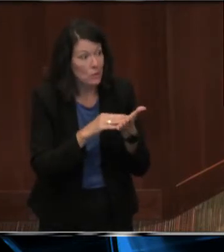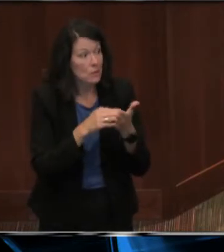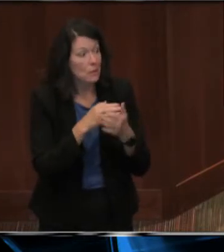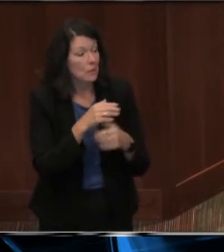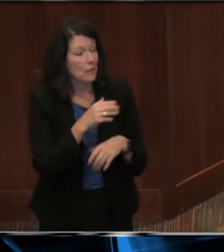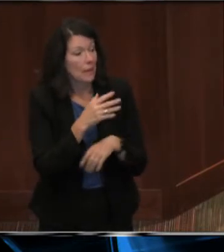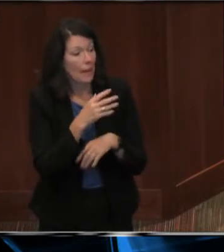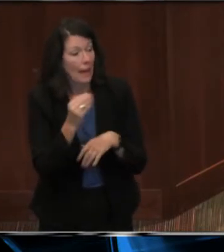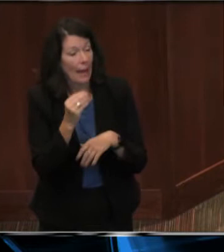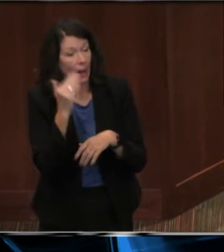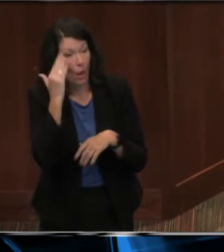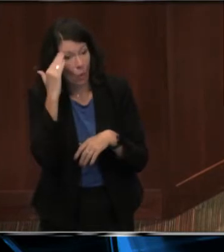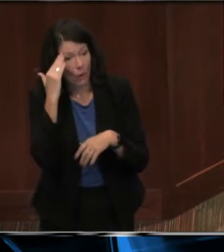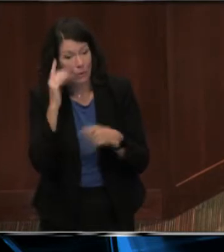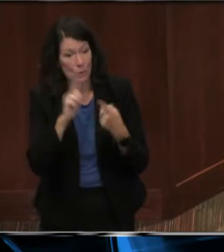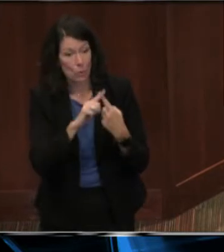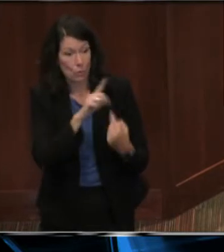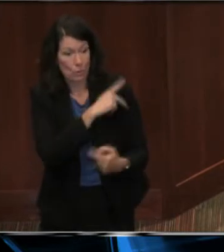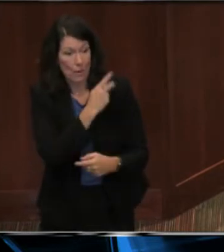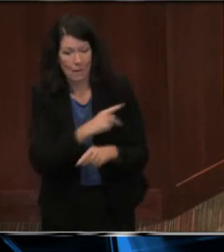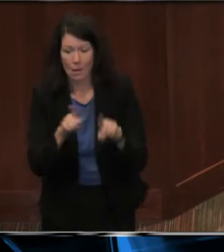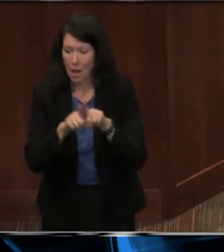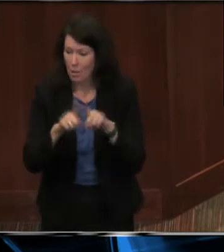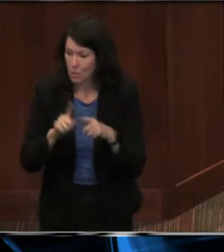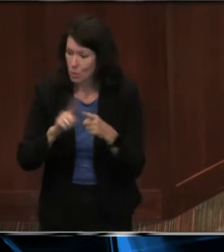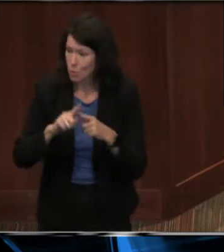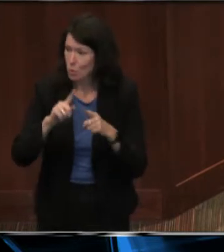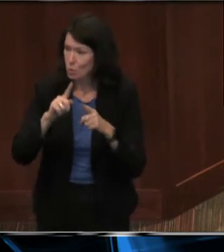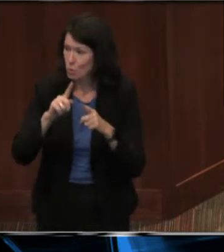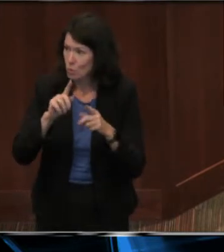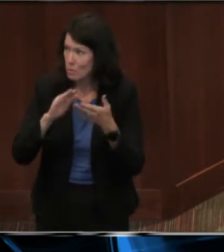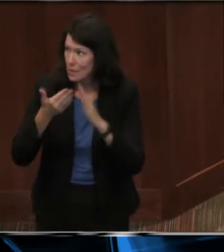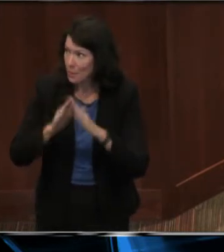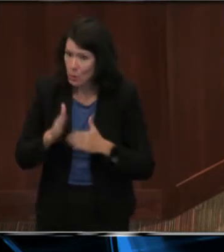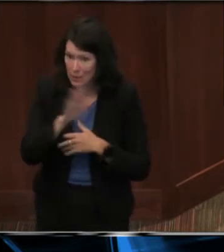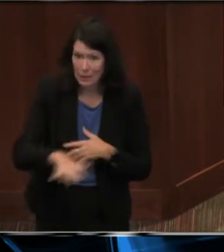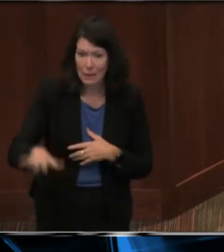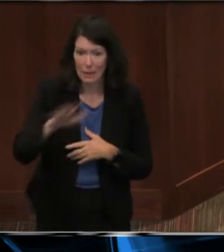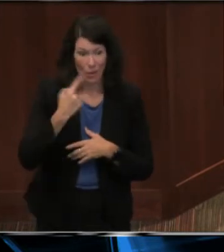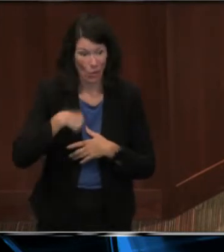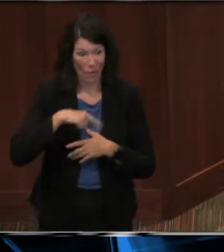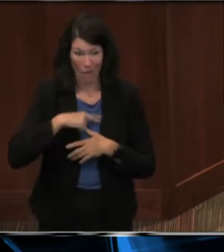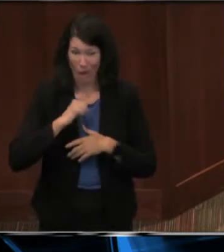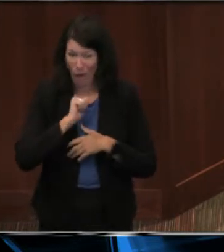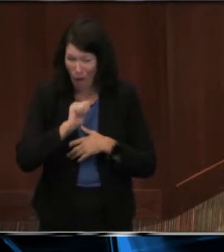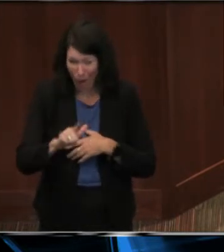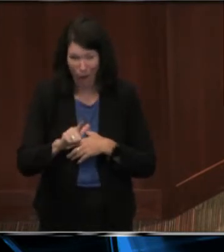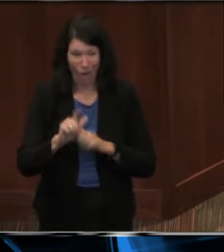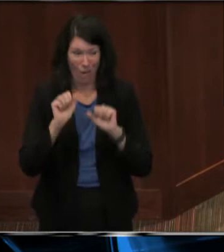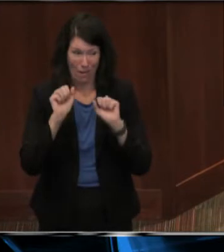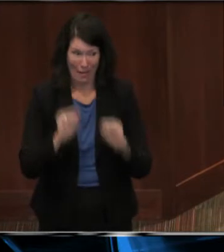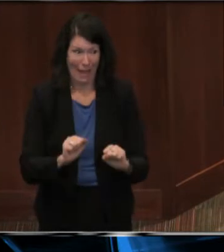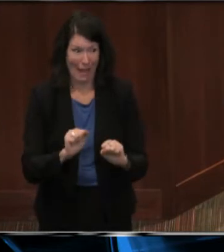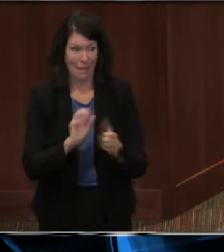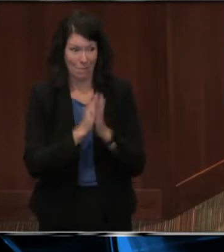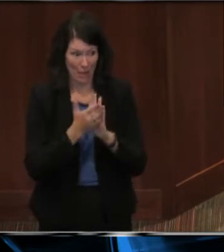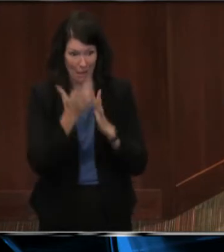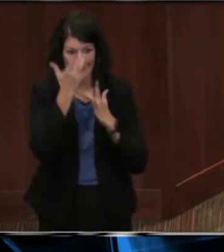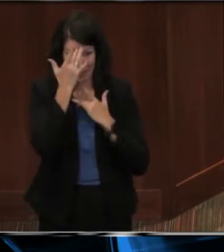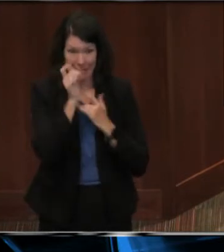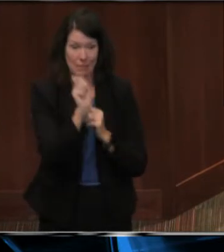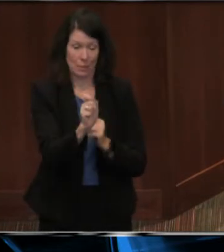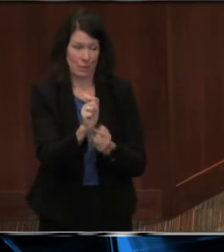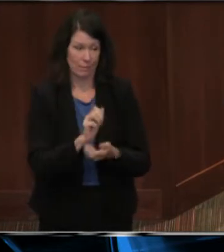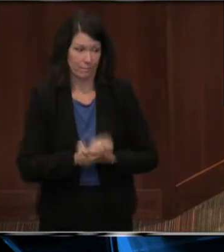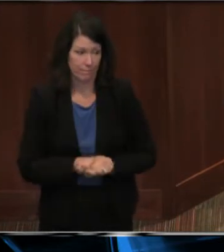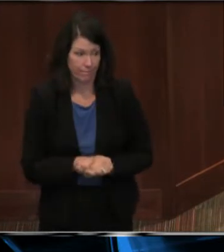and awareness, but also to our public that this is something that we all have some skin in the game in the prevention